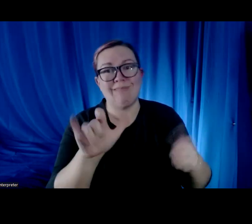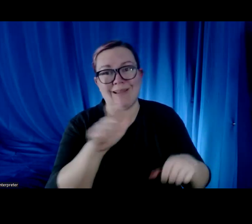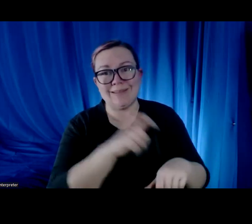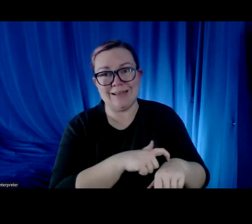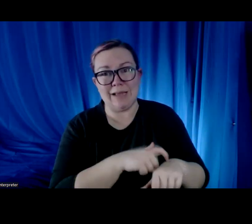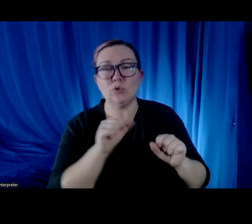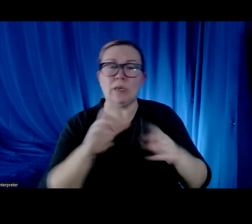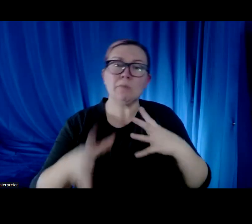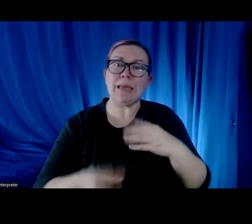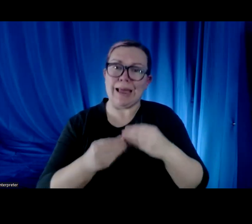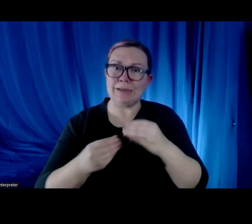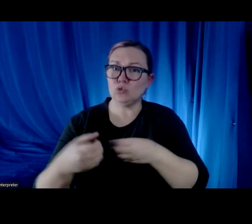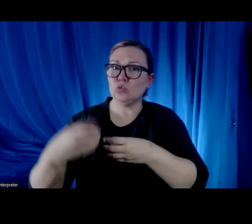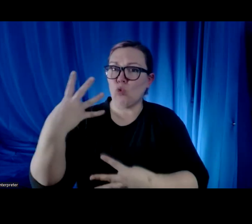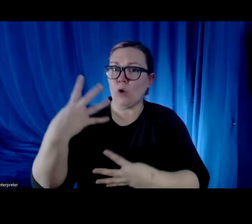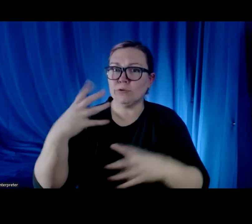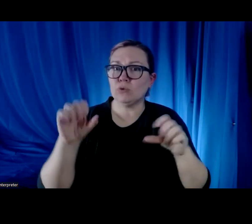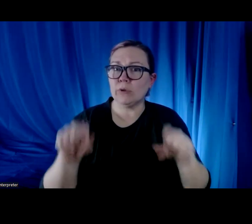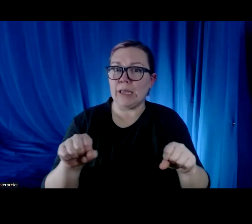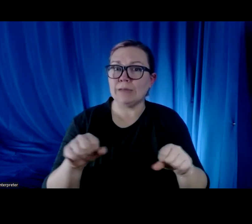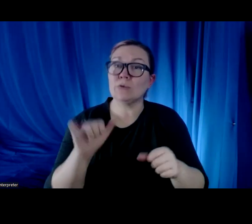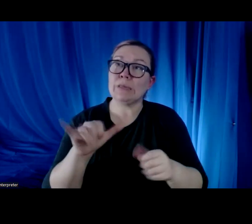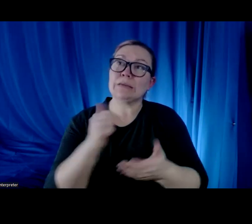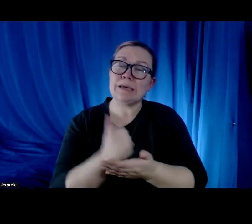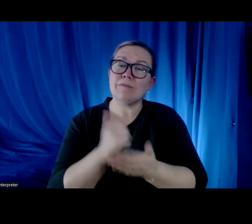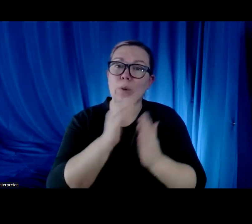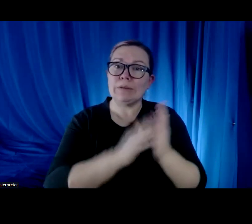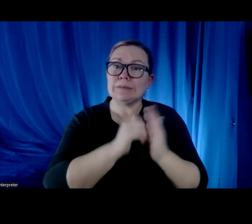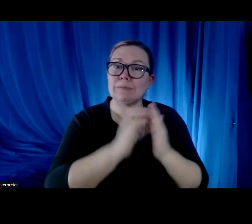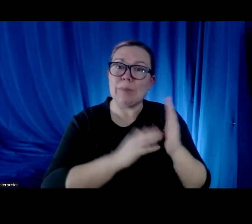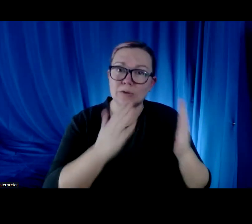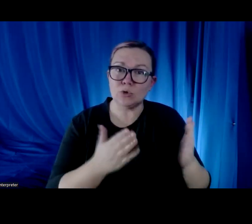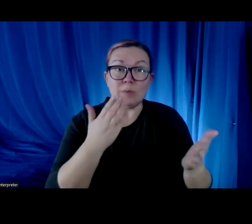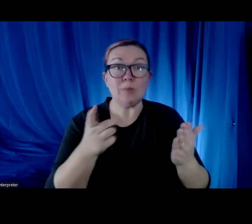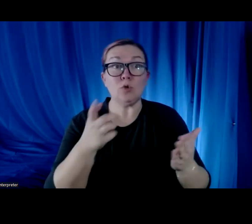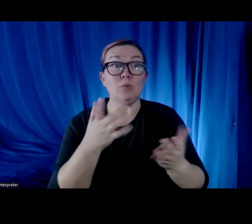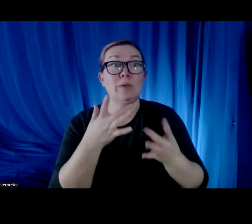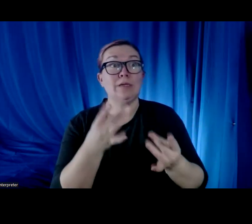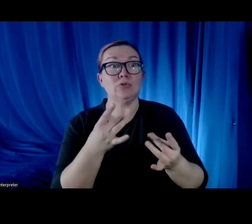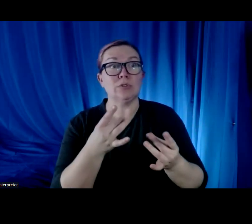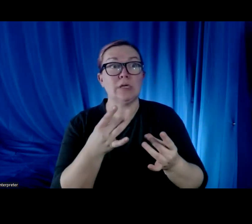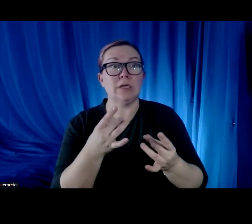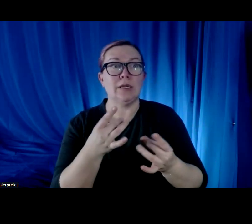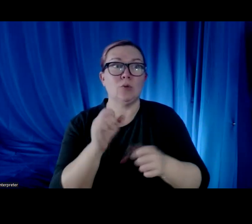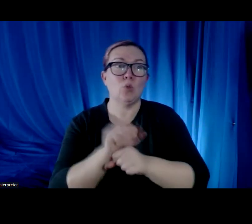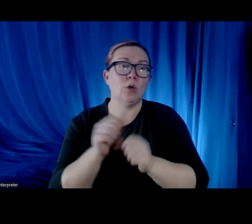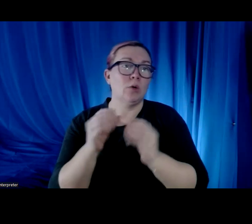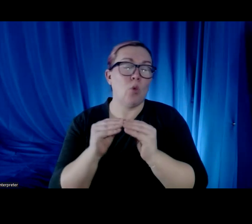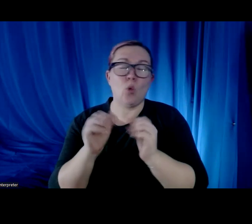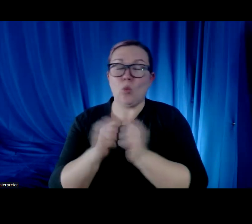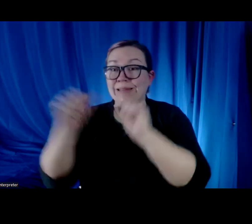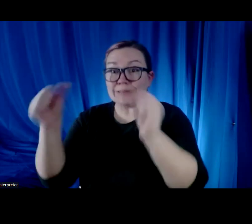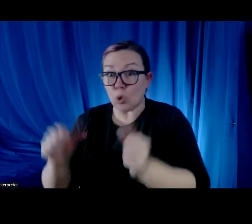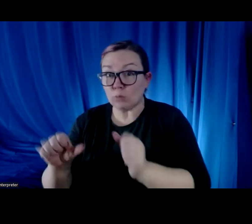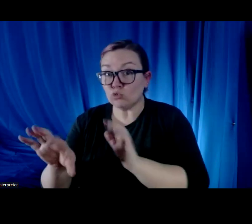So I think it's helpful in that, as a painter, you may be interested in serving on more sculptural based